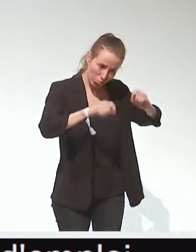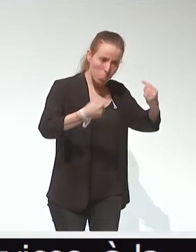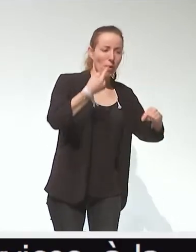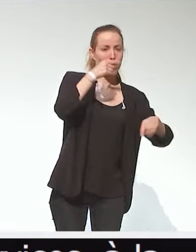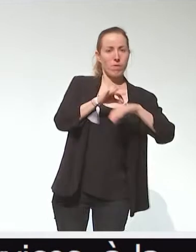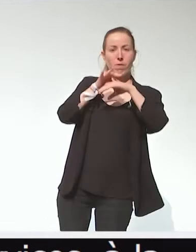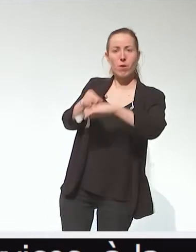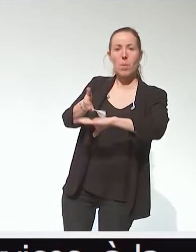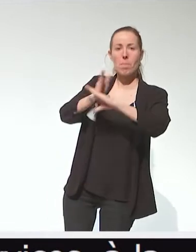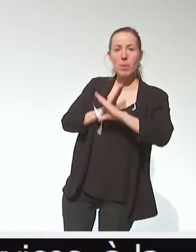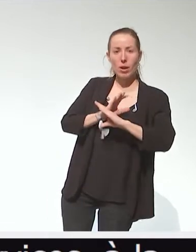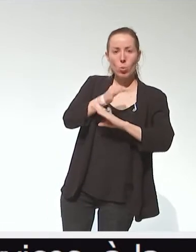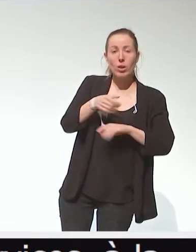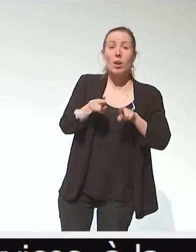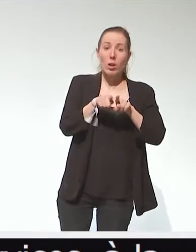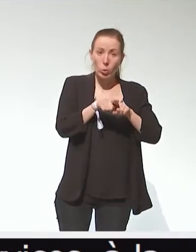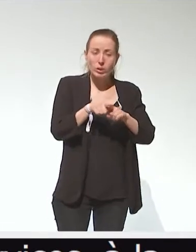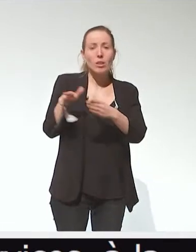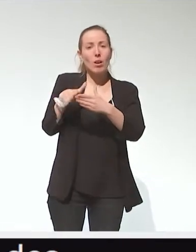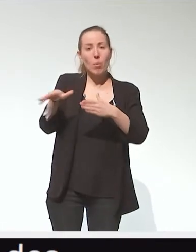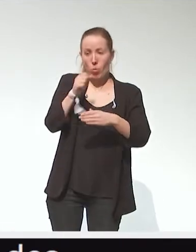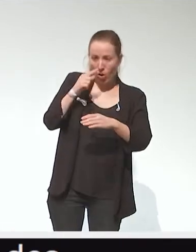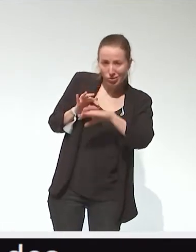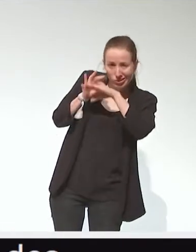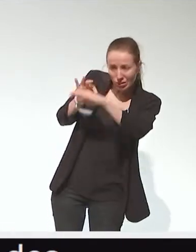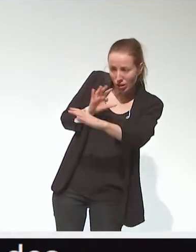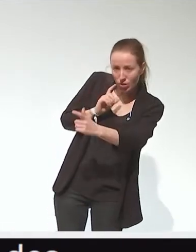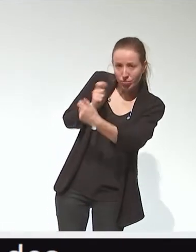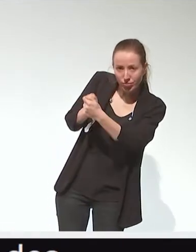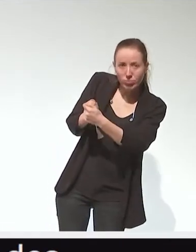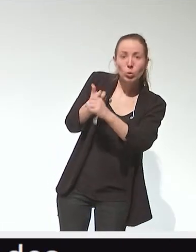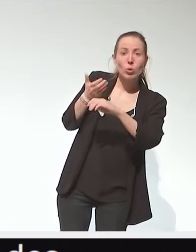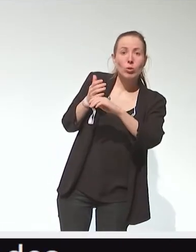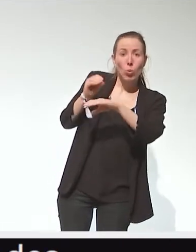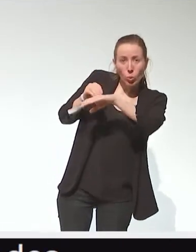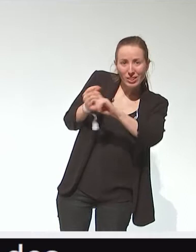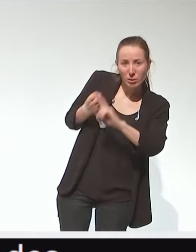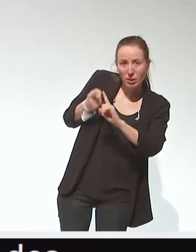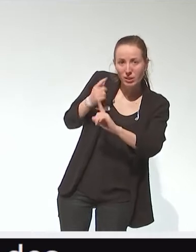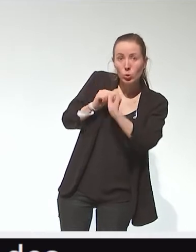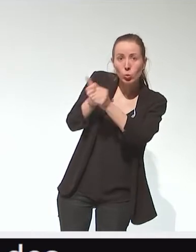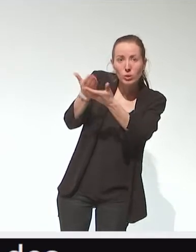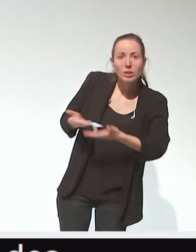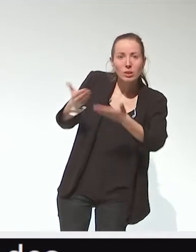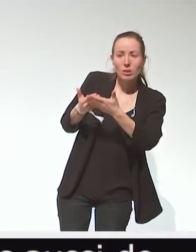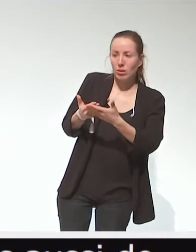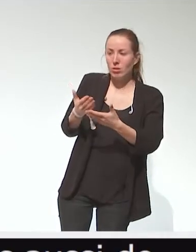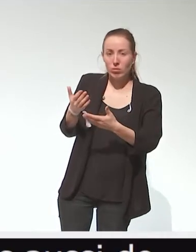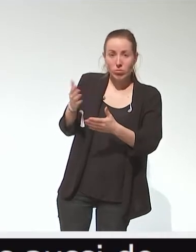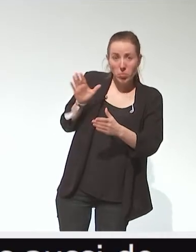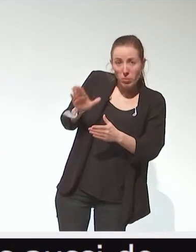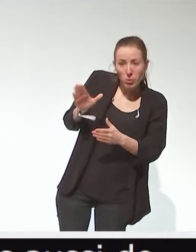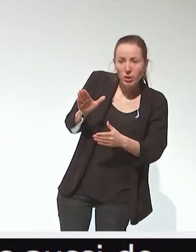of Pôle emploi with people who are trained to support them, but they can also get specialized advice depending on